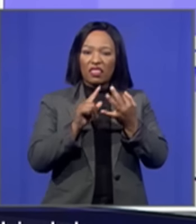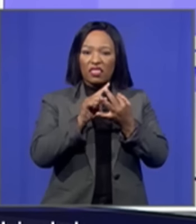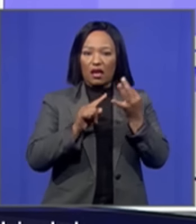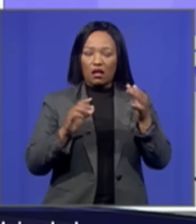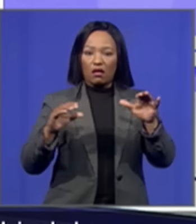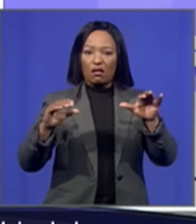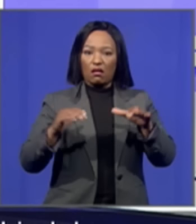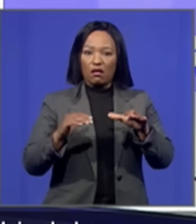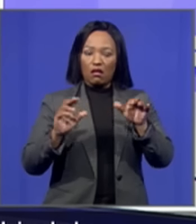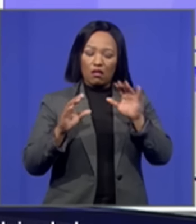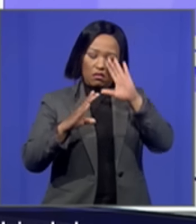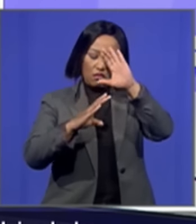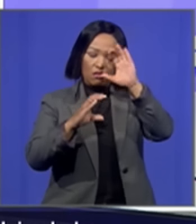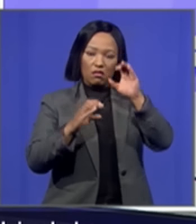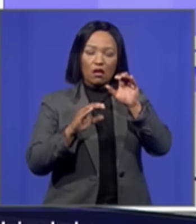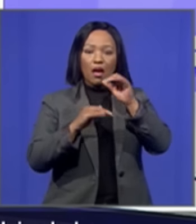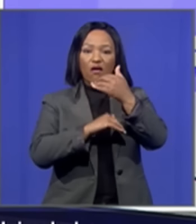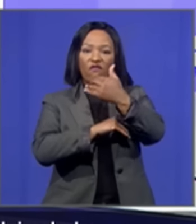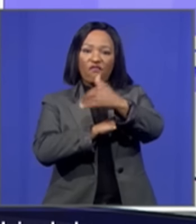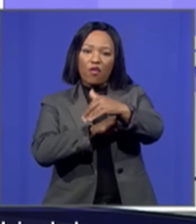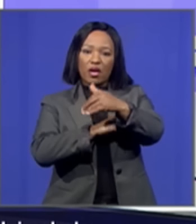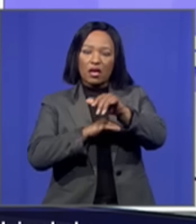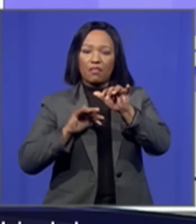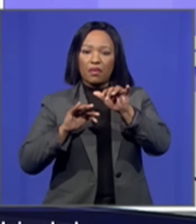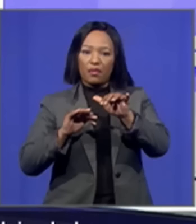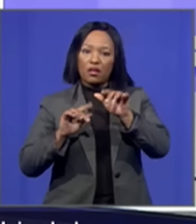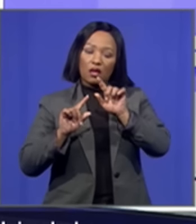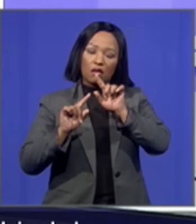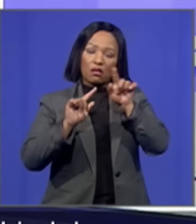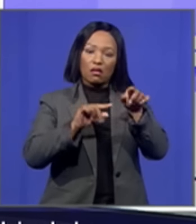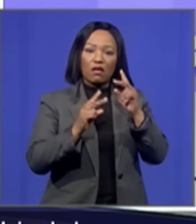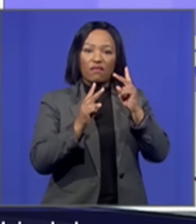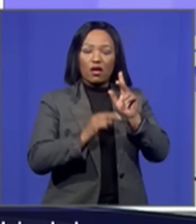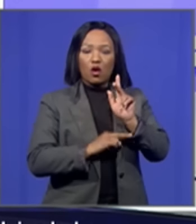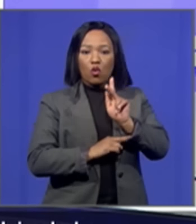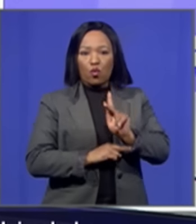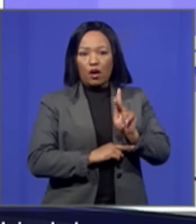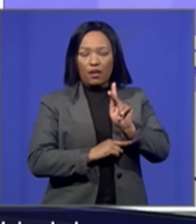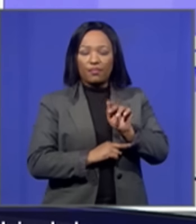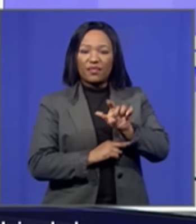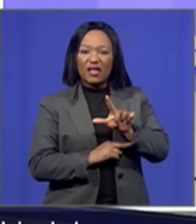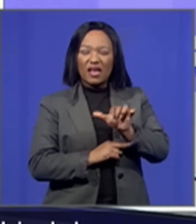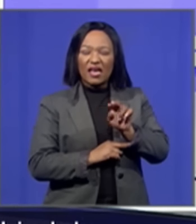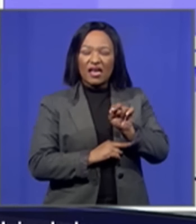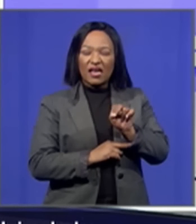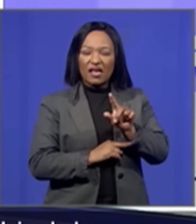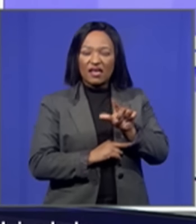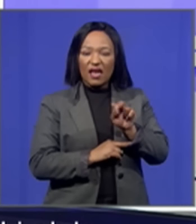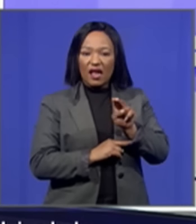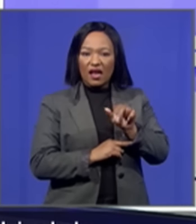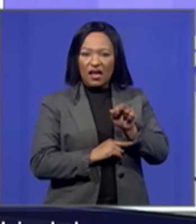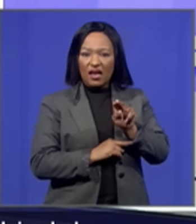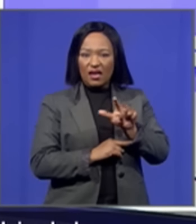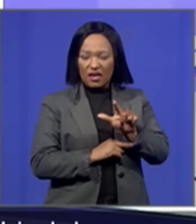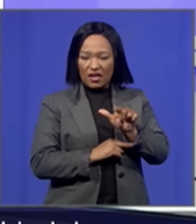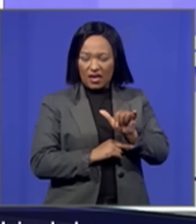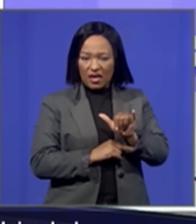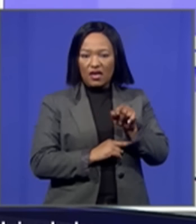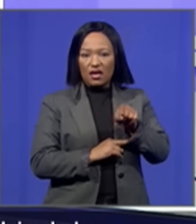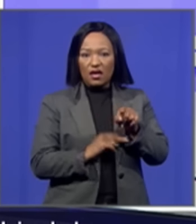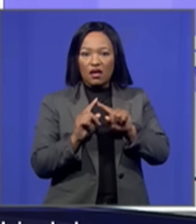e etetse tikwatikwe ya Lindela kwa Krugersdorp kwa bophirima jwa Johannesburg go e sekaseka. Gareng ga ditokololo tsa komiti ke tona